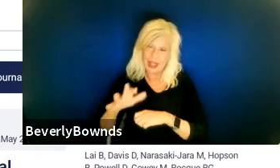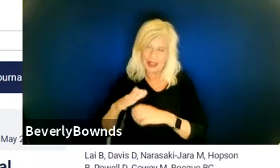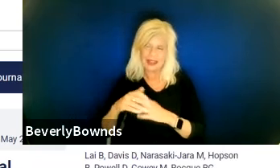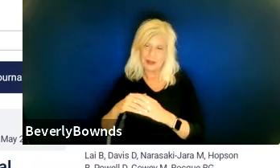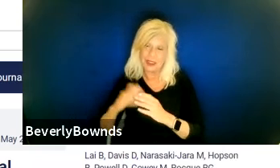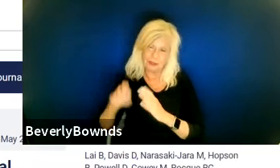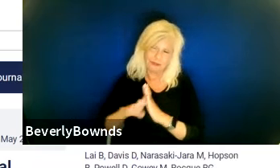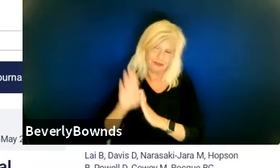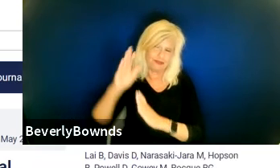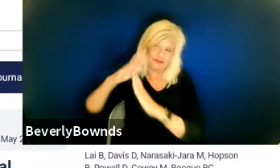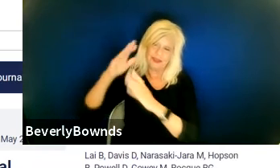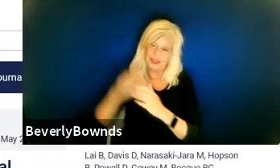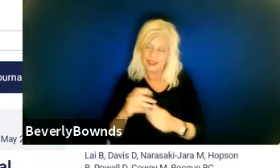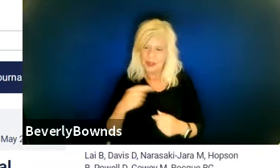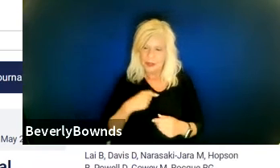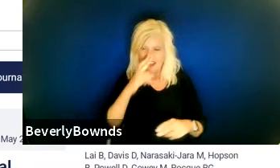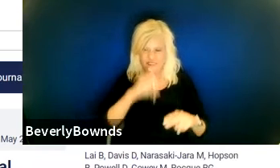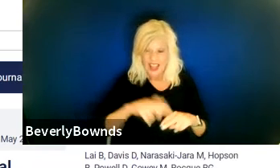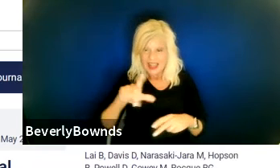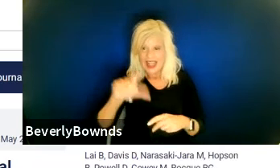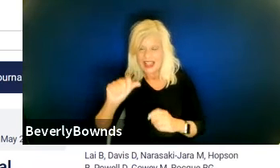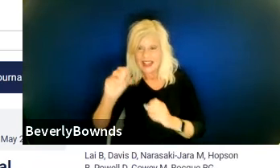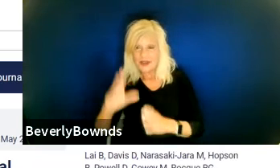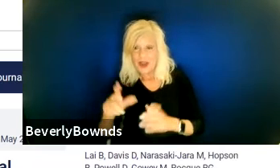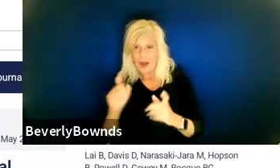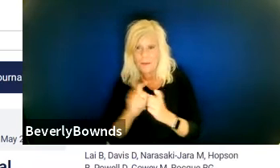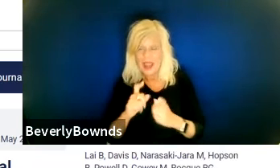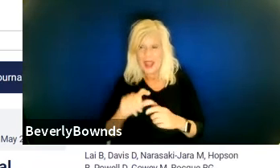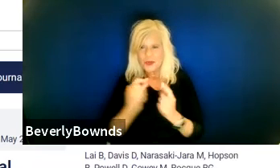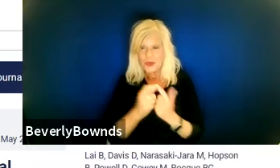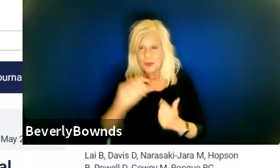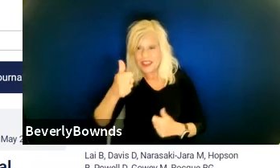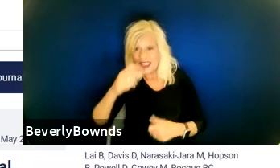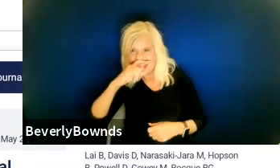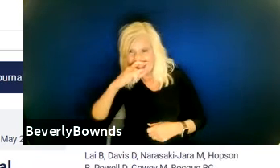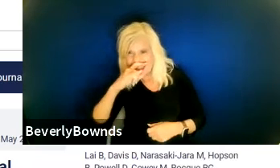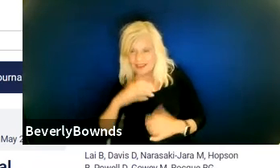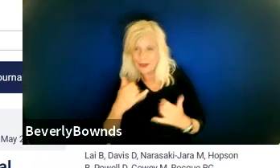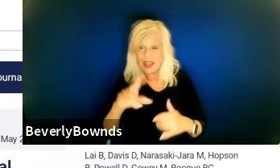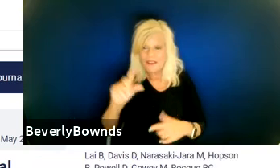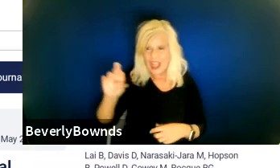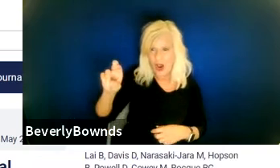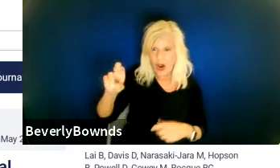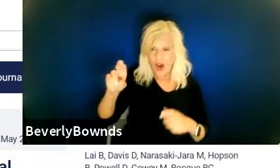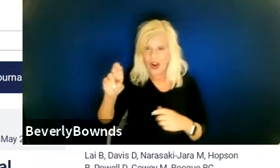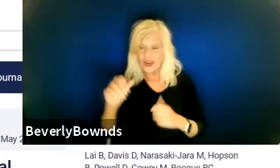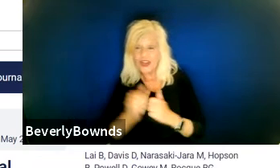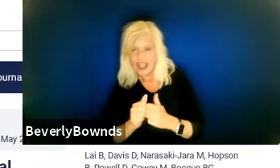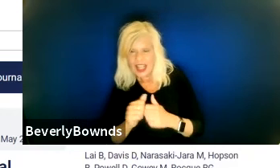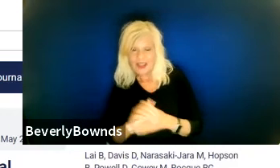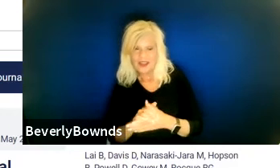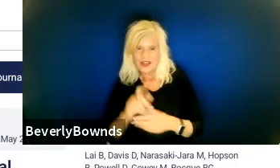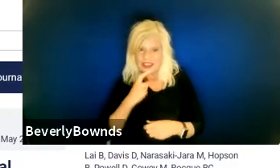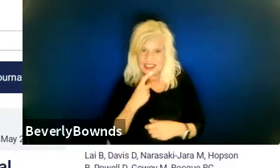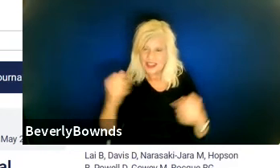all year. Me and a Lakeshore Foundation instructor met with a group of 10 kids and we played VR together and got some serious exercise